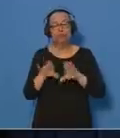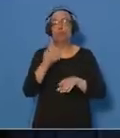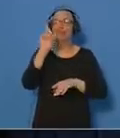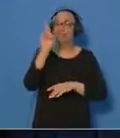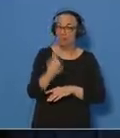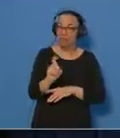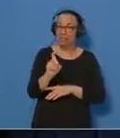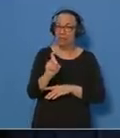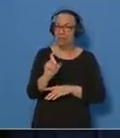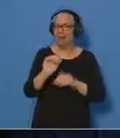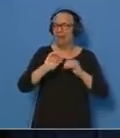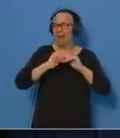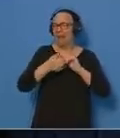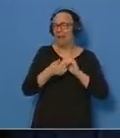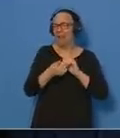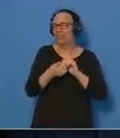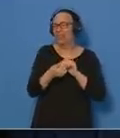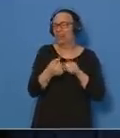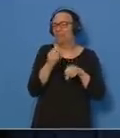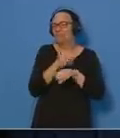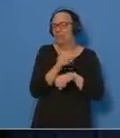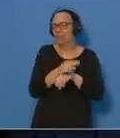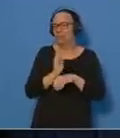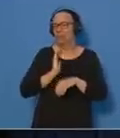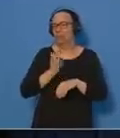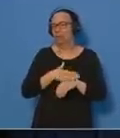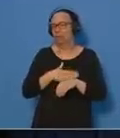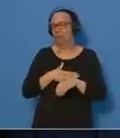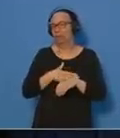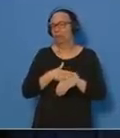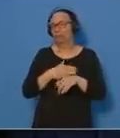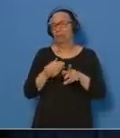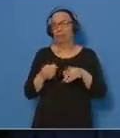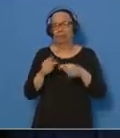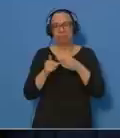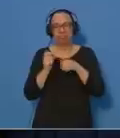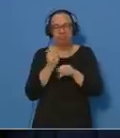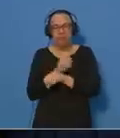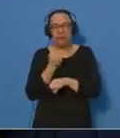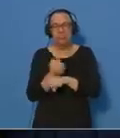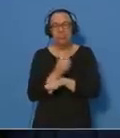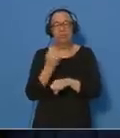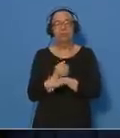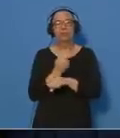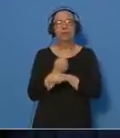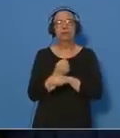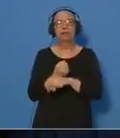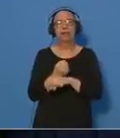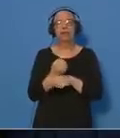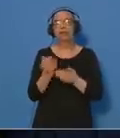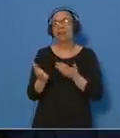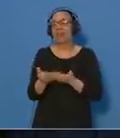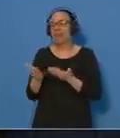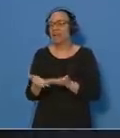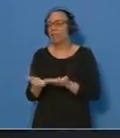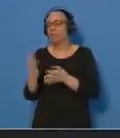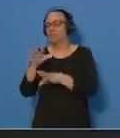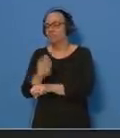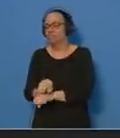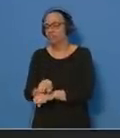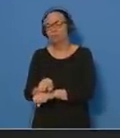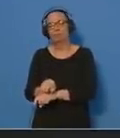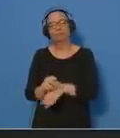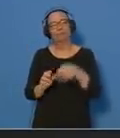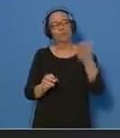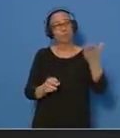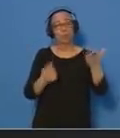how might that affect our exit strategy from the lockdown and then easing off the restrictions? We're going to look at the